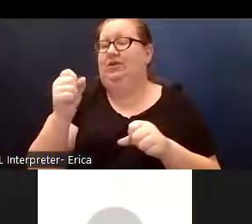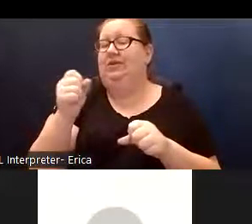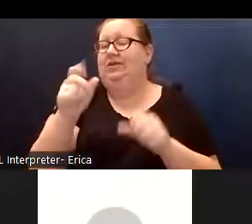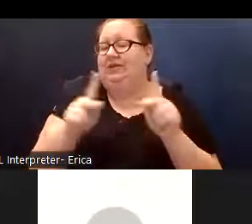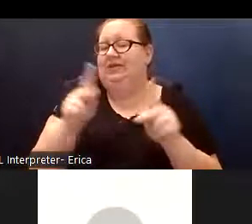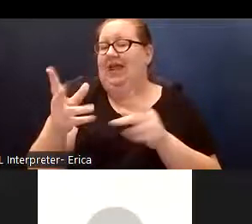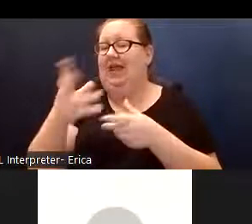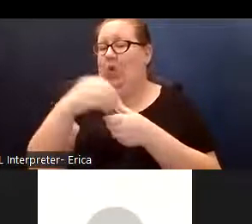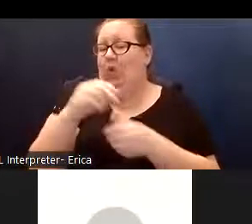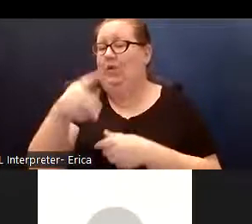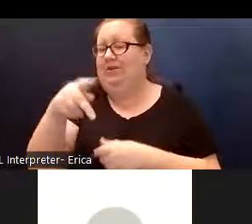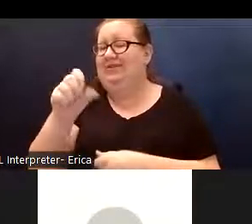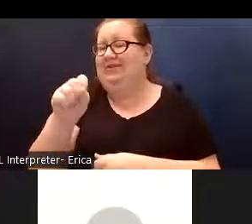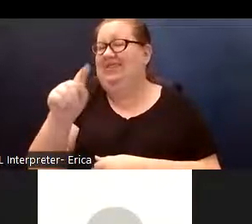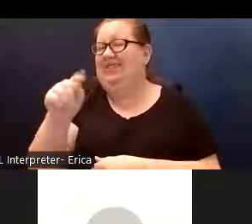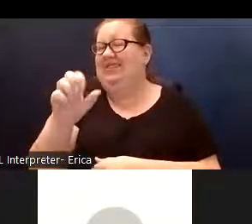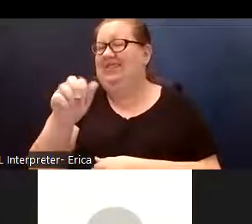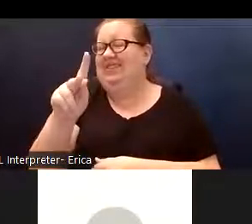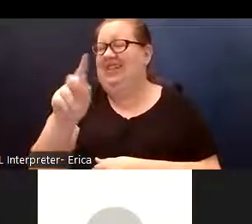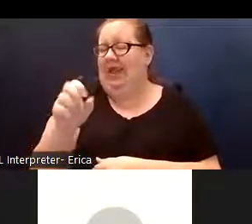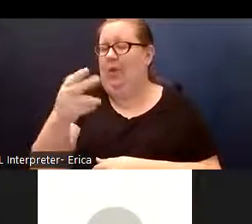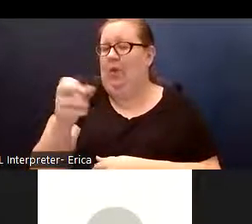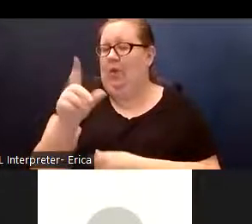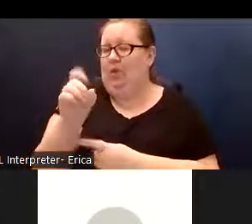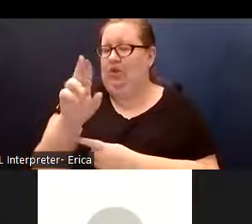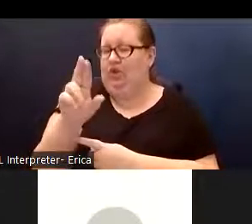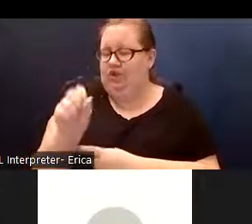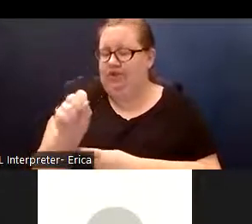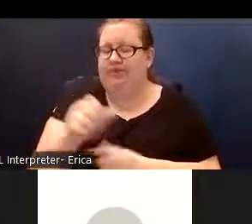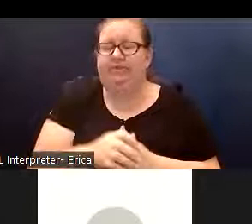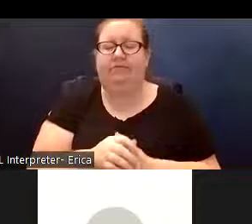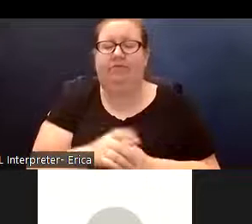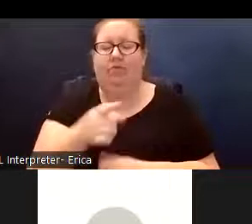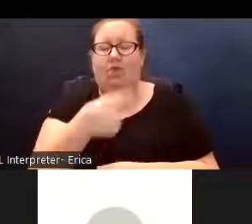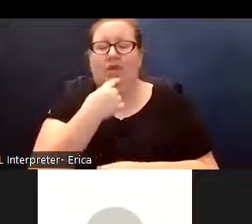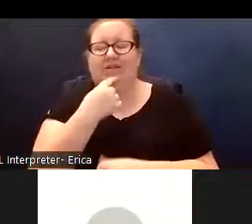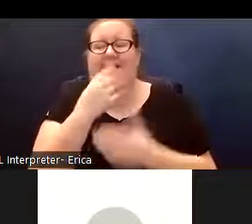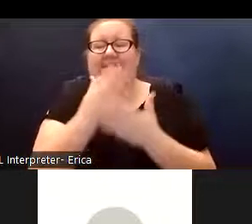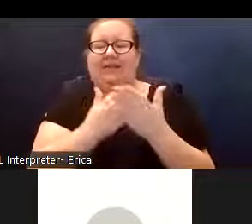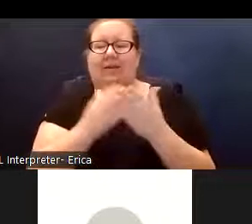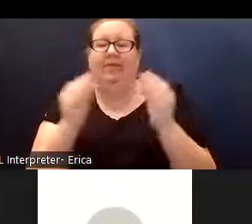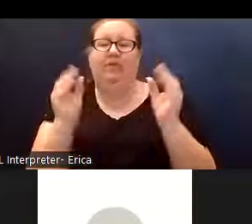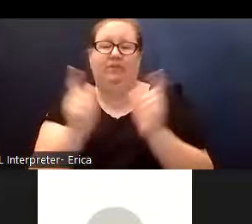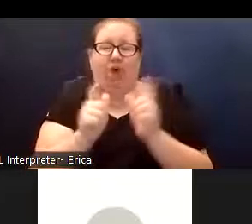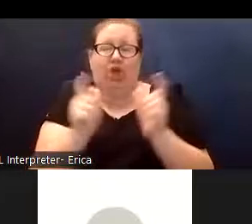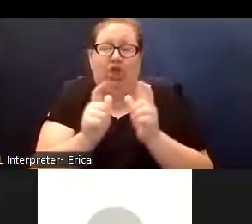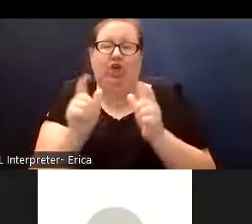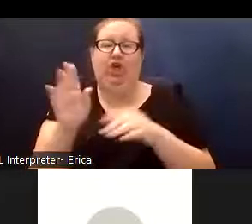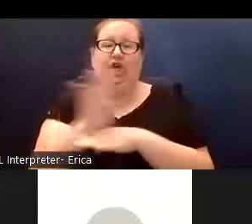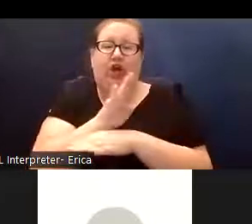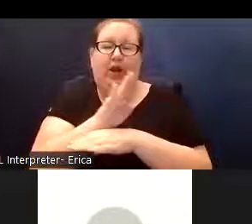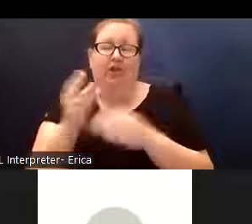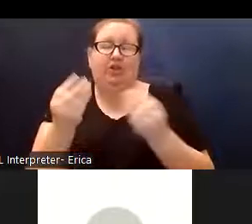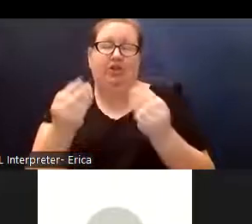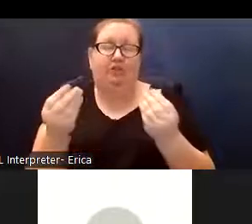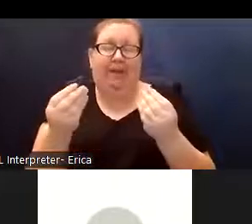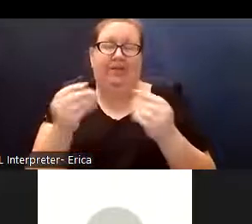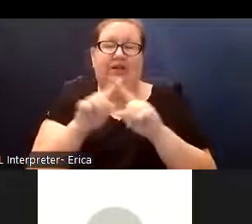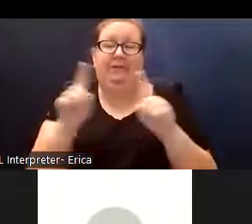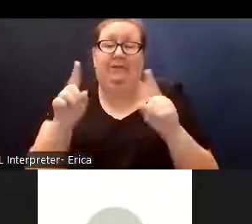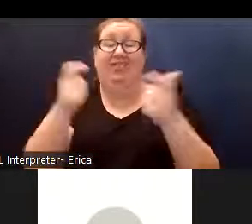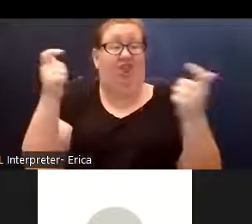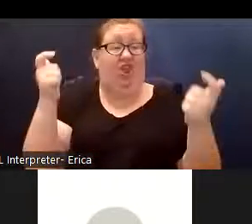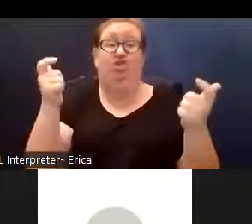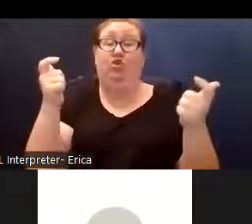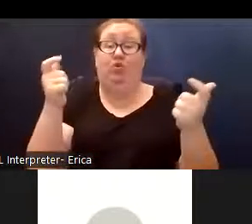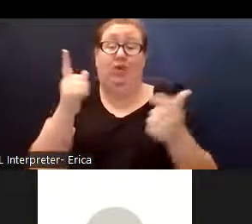here, where, like you're saying, there are some of the smaller commercial properties. However, the larger